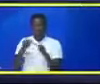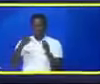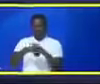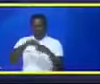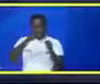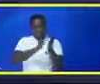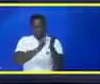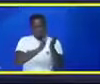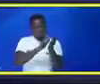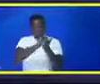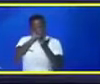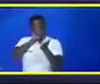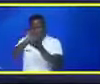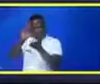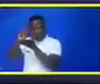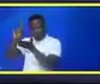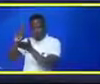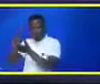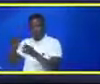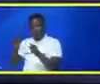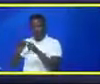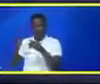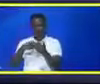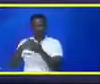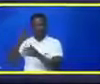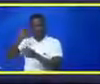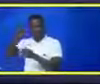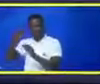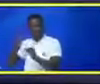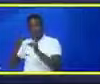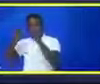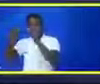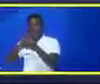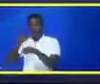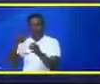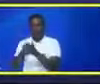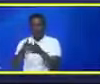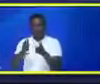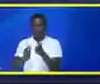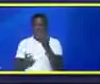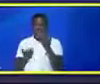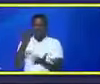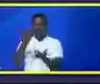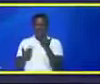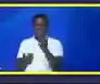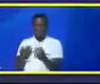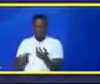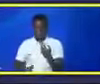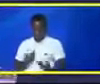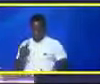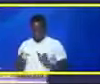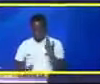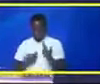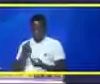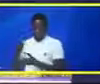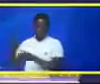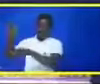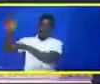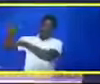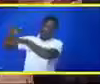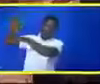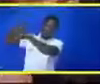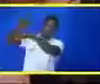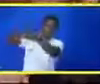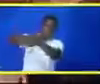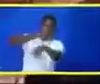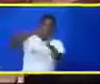Ghana, alongside their intellectual advancement, let the fire of revival fall upon the